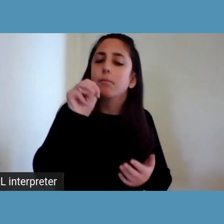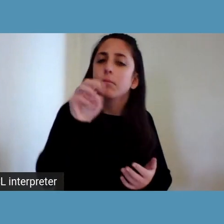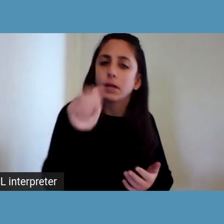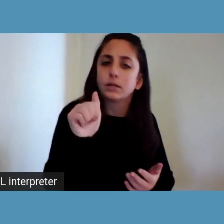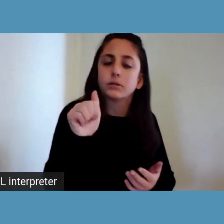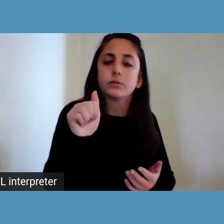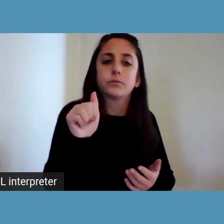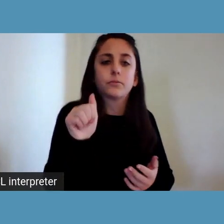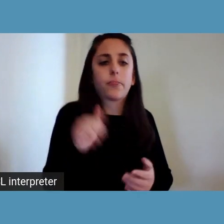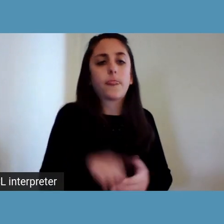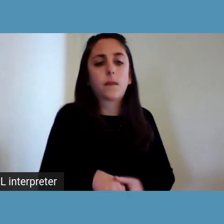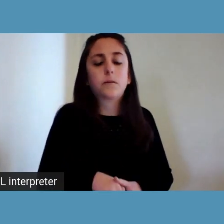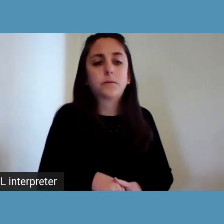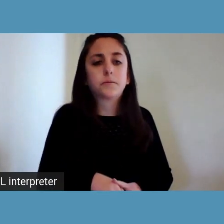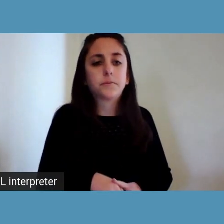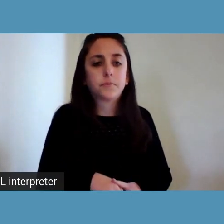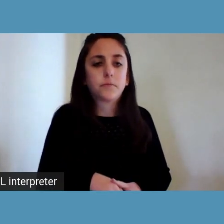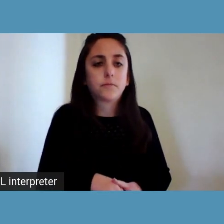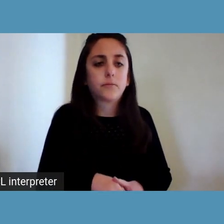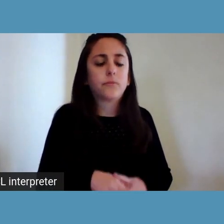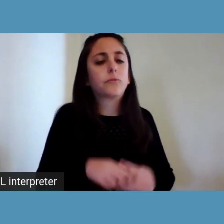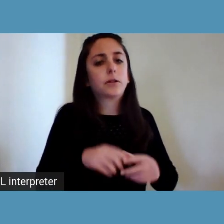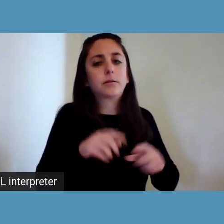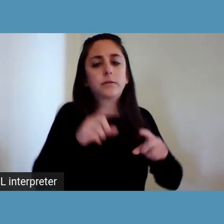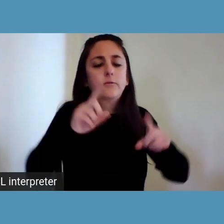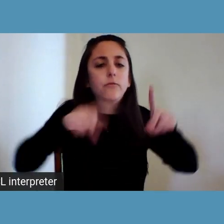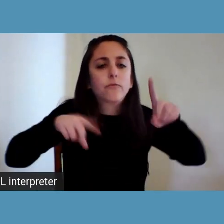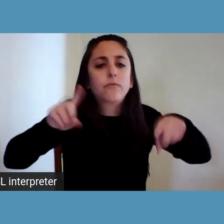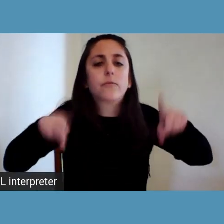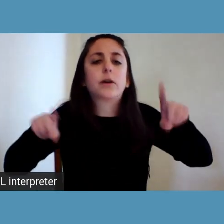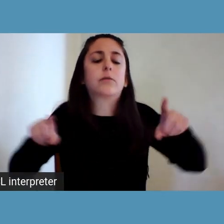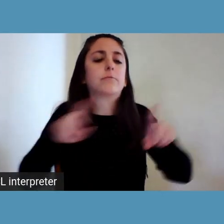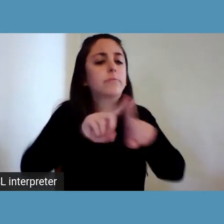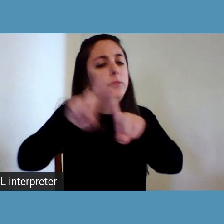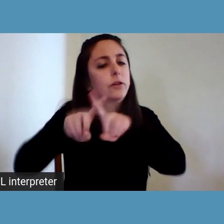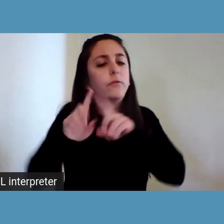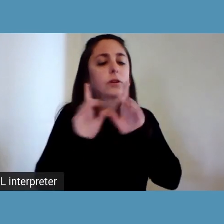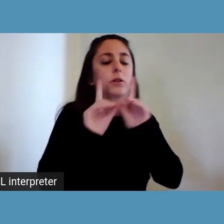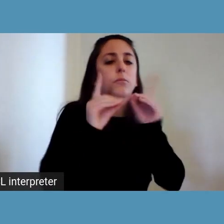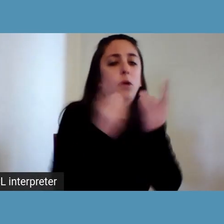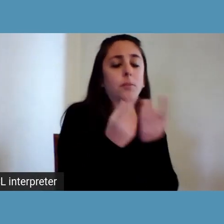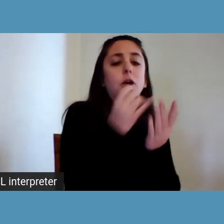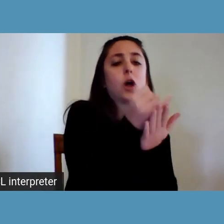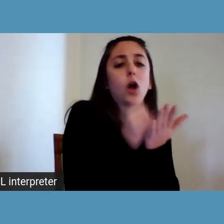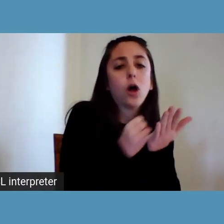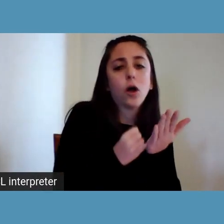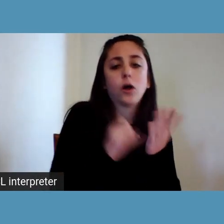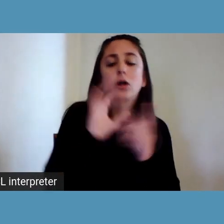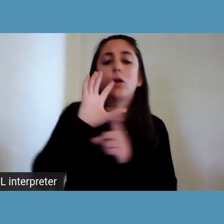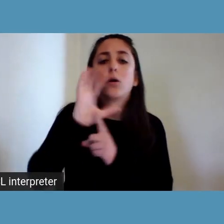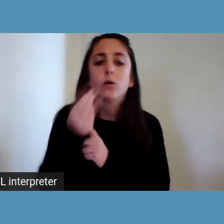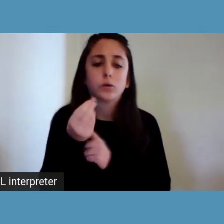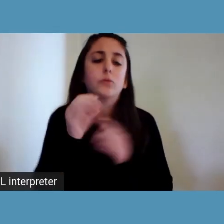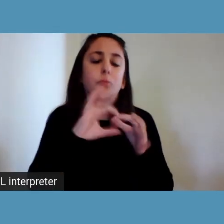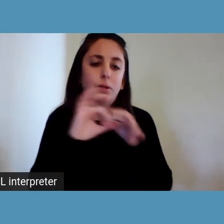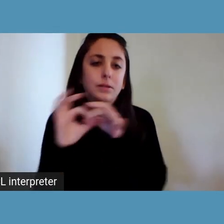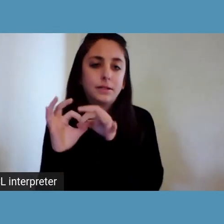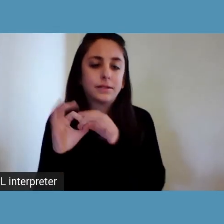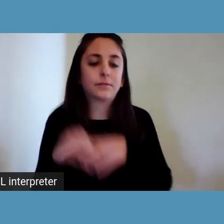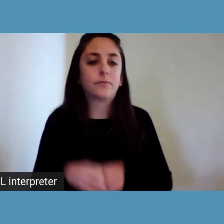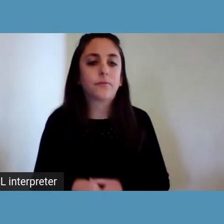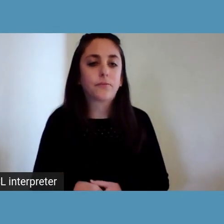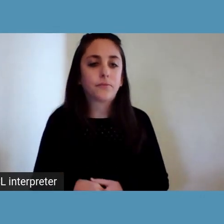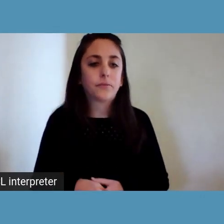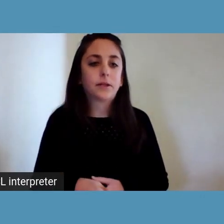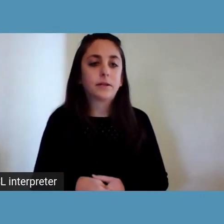studies. She has worked in various development departments in the arts and culture sector prior to her current position and